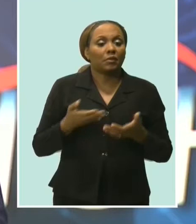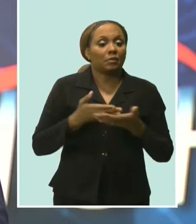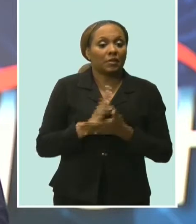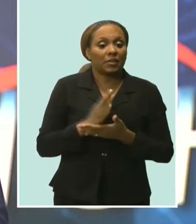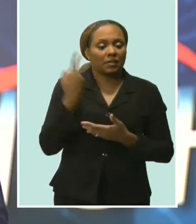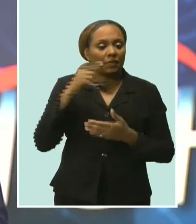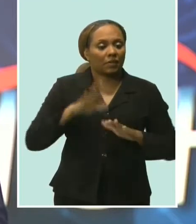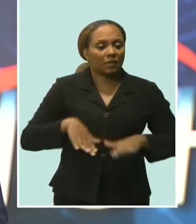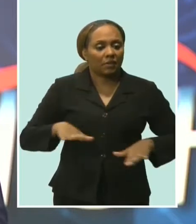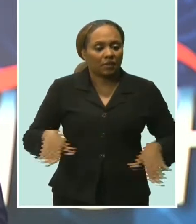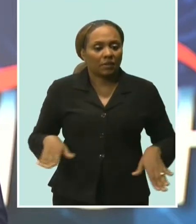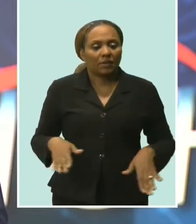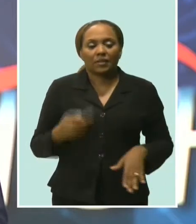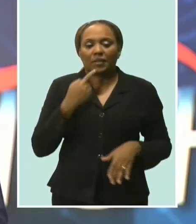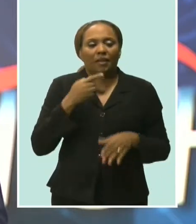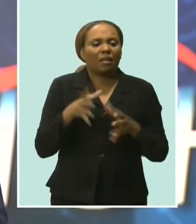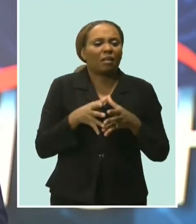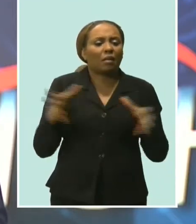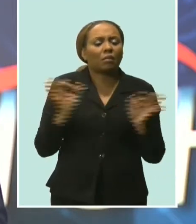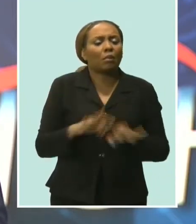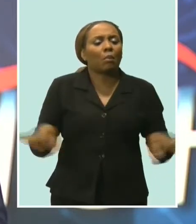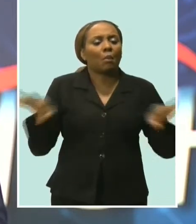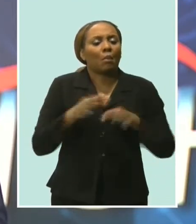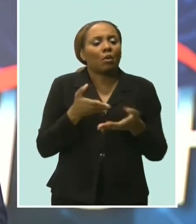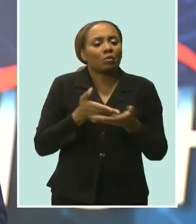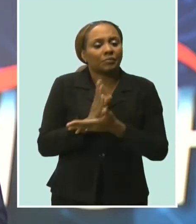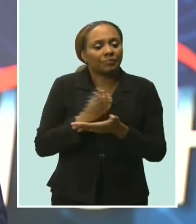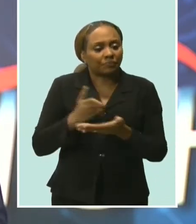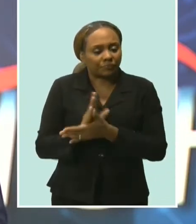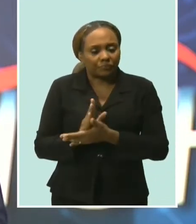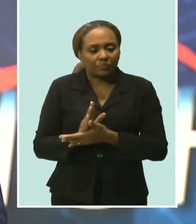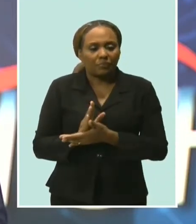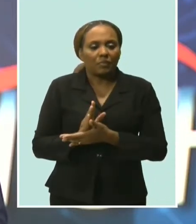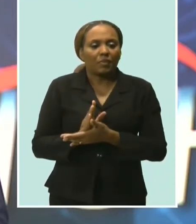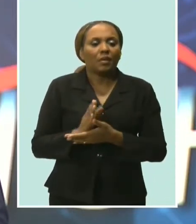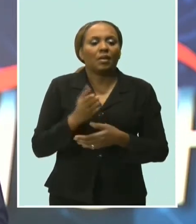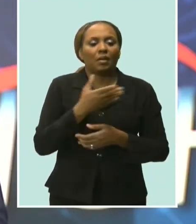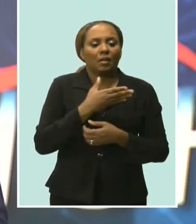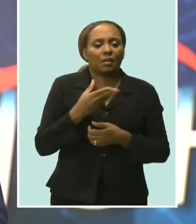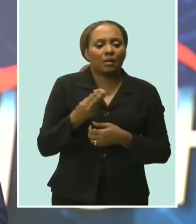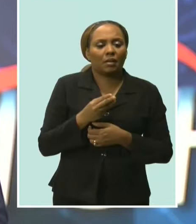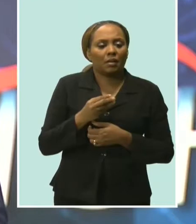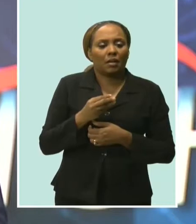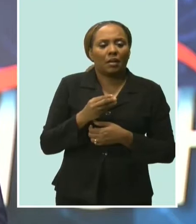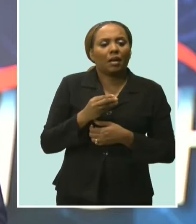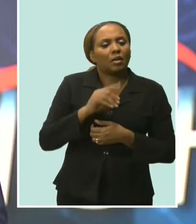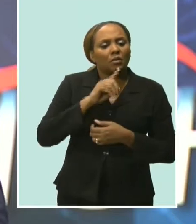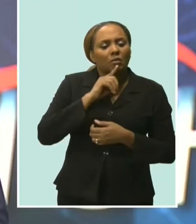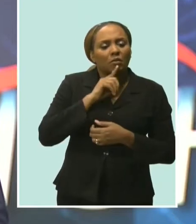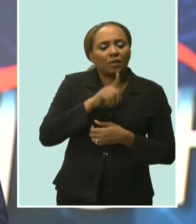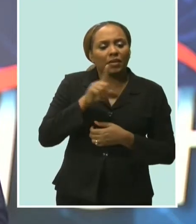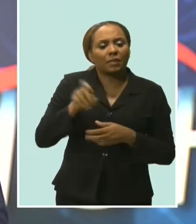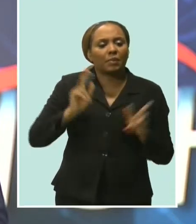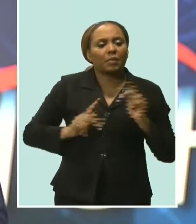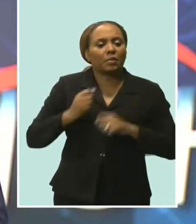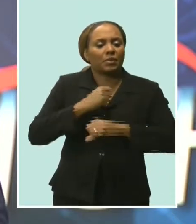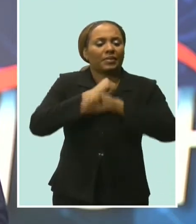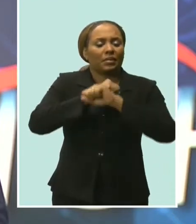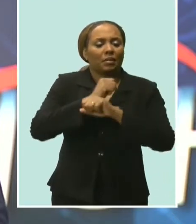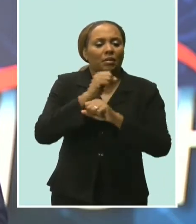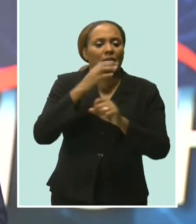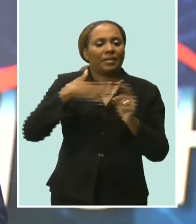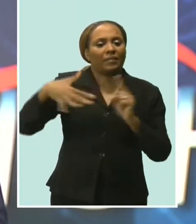of the Child guarantees a number of important rights and is one of the few instruments that requires states to take steps to protect the